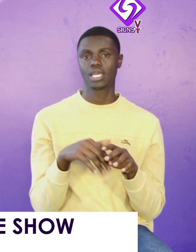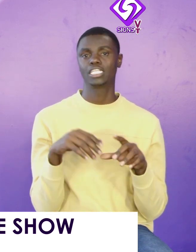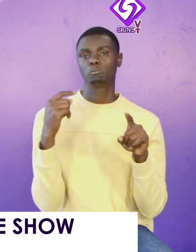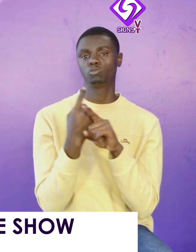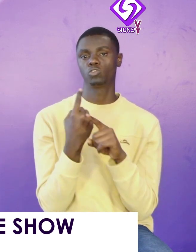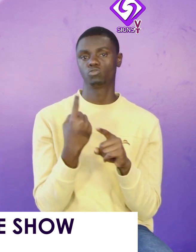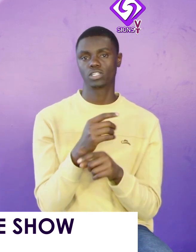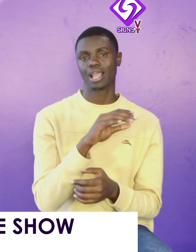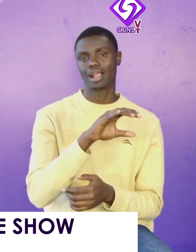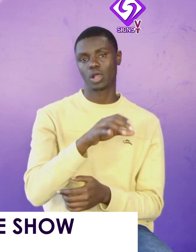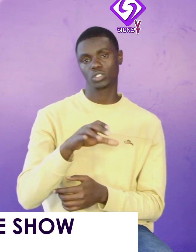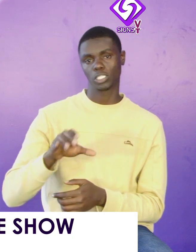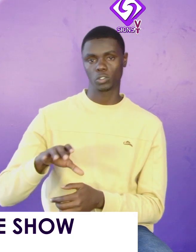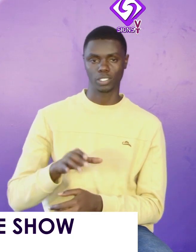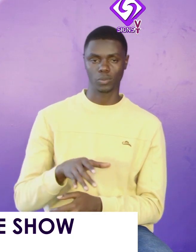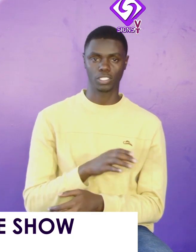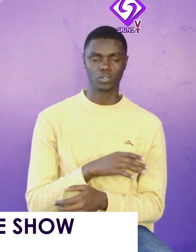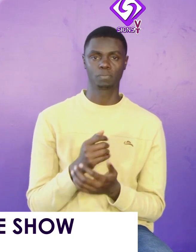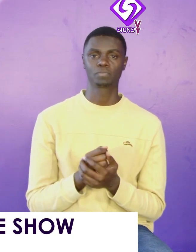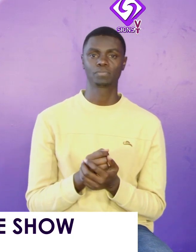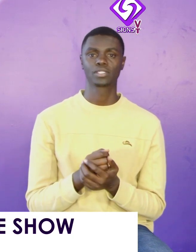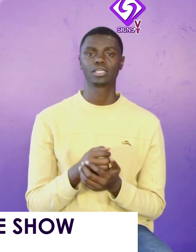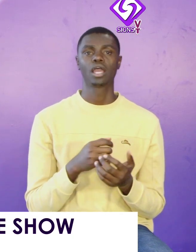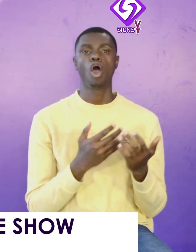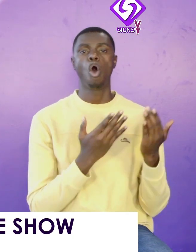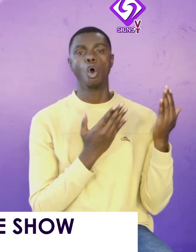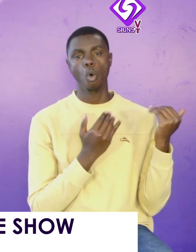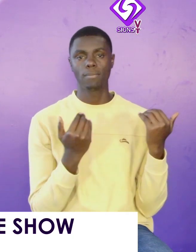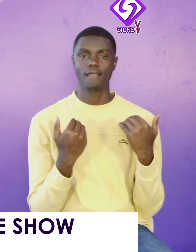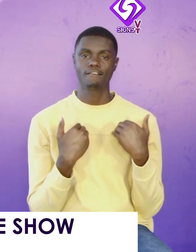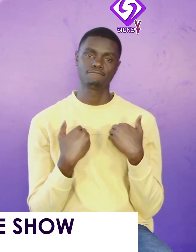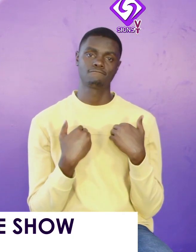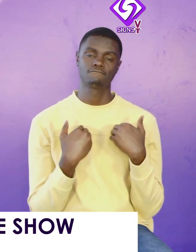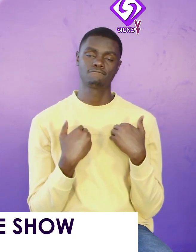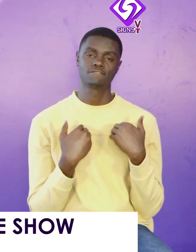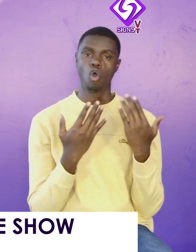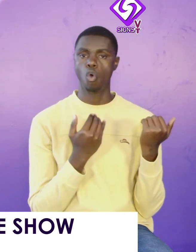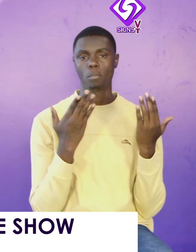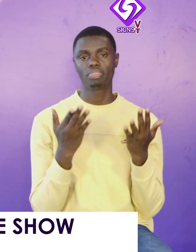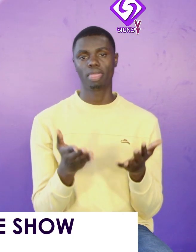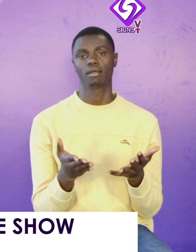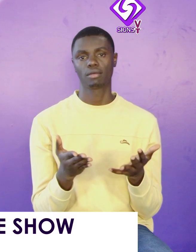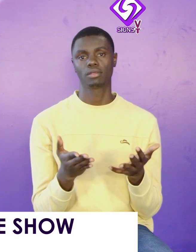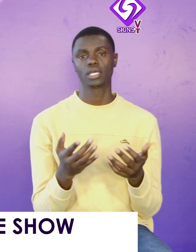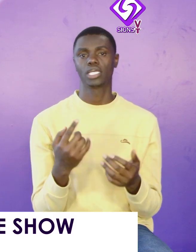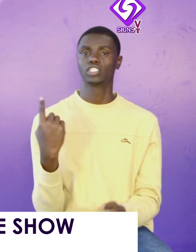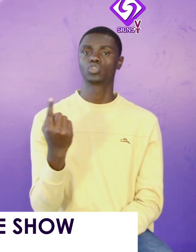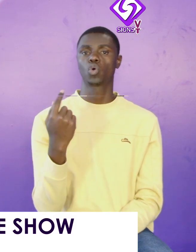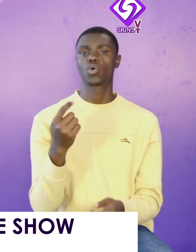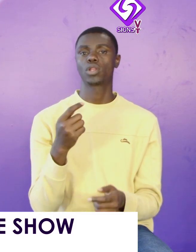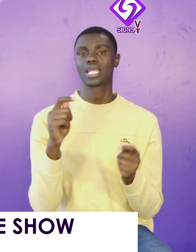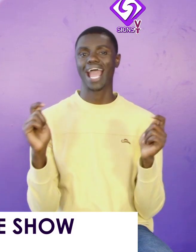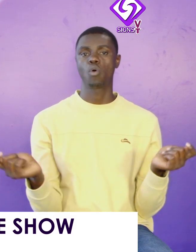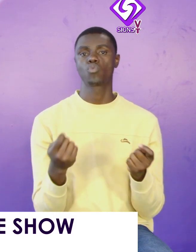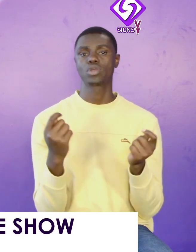of this country. Let us not be hopeless. There is hope. It is only a wizard who can